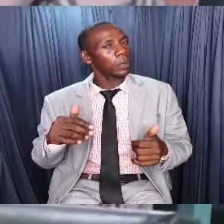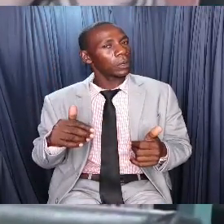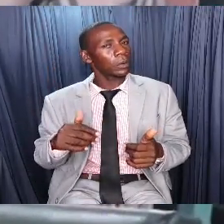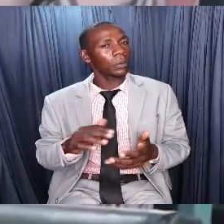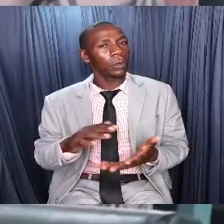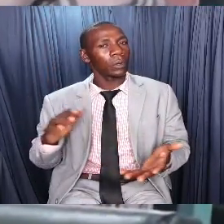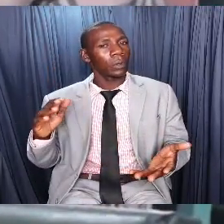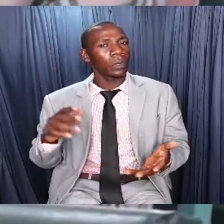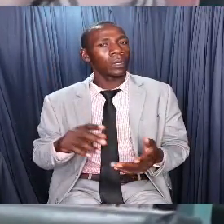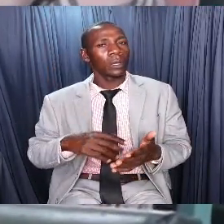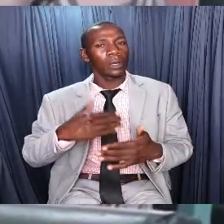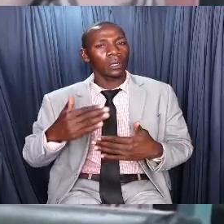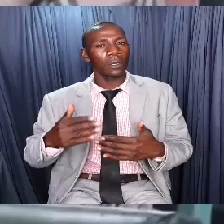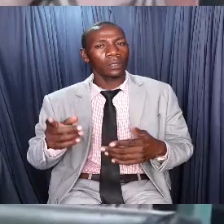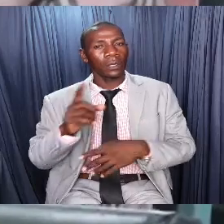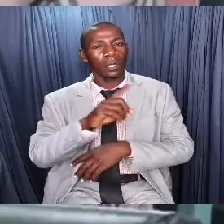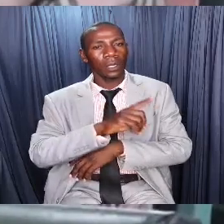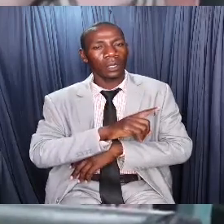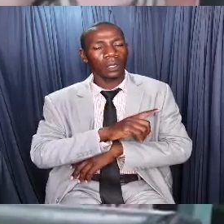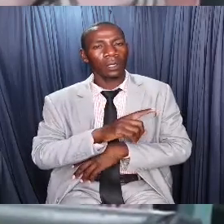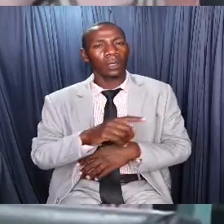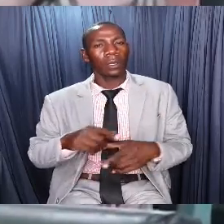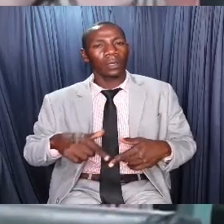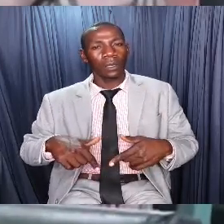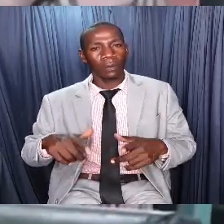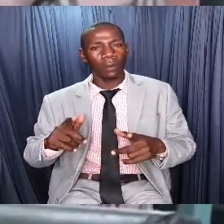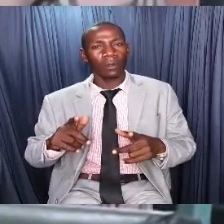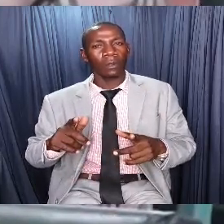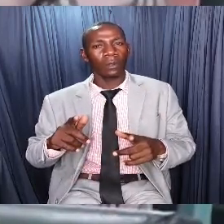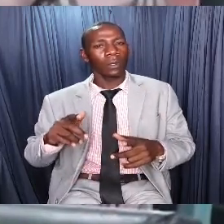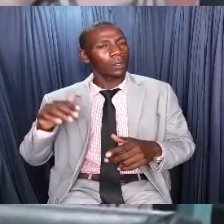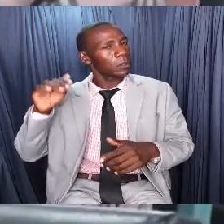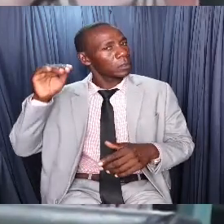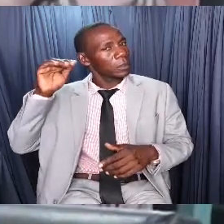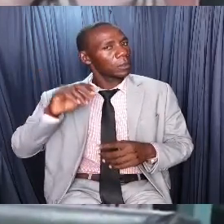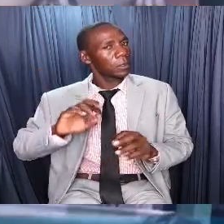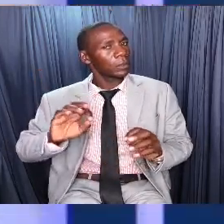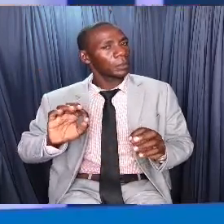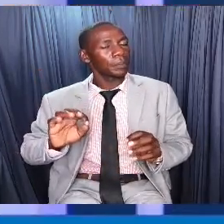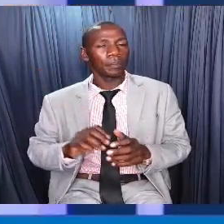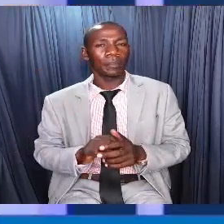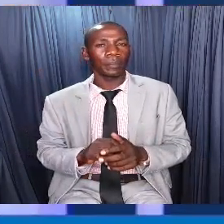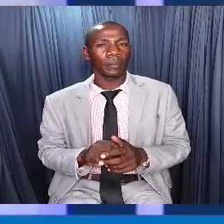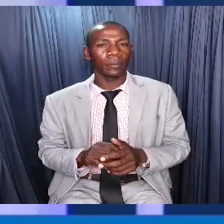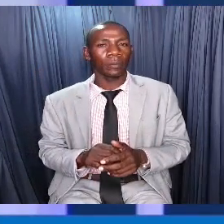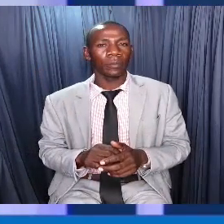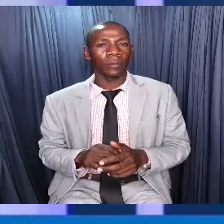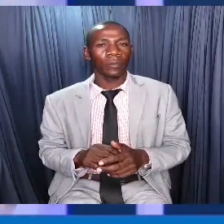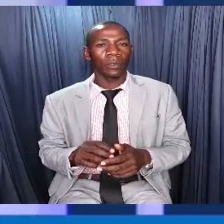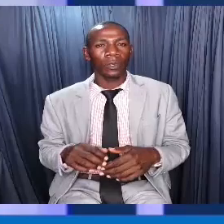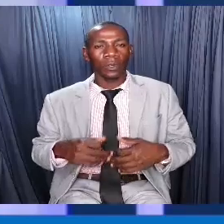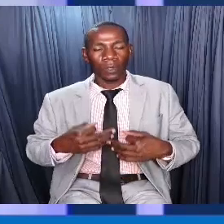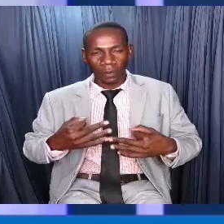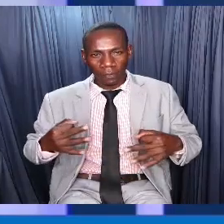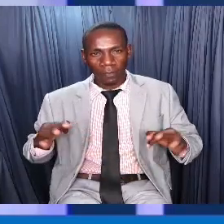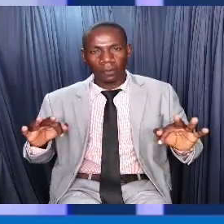to you more. Siku nyingine. Another day. Huyu anaondoka na wakubwa. One will leave and hakushiki tena. He's no longer touchable. Paka mwisho akaenda akapewa uhuru.